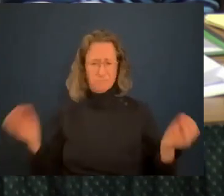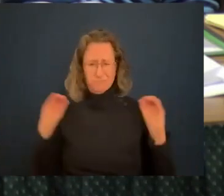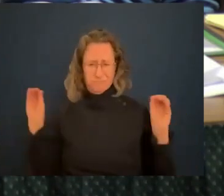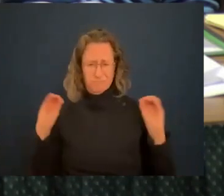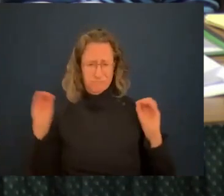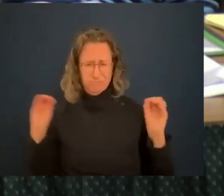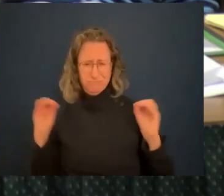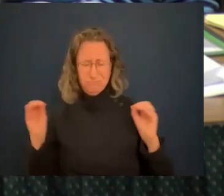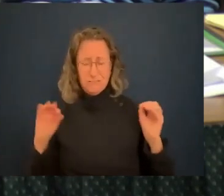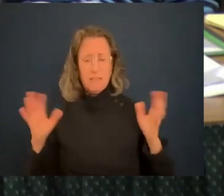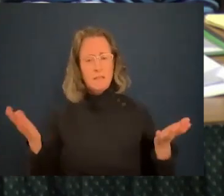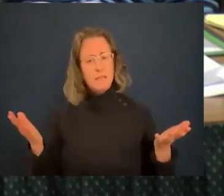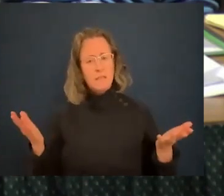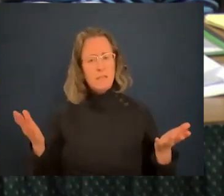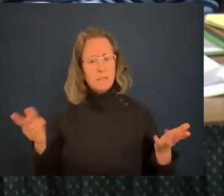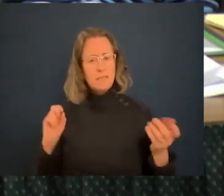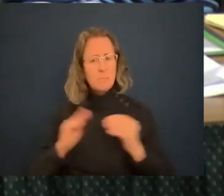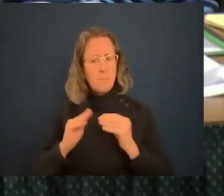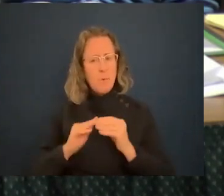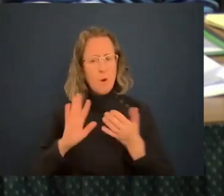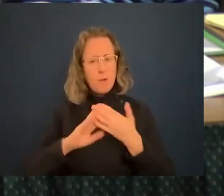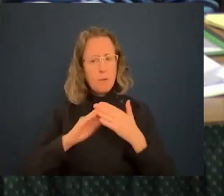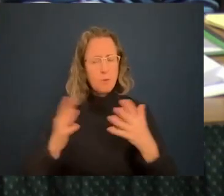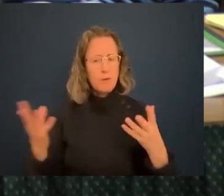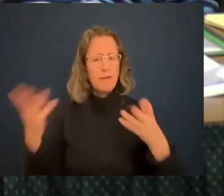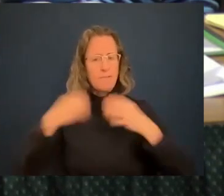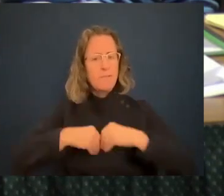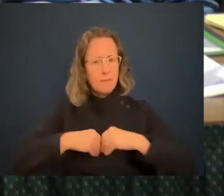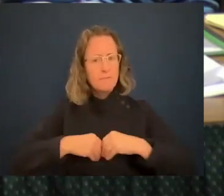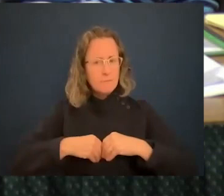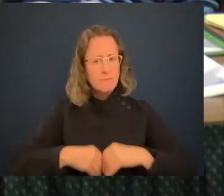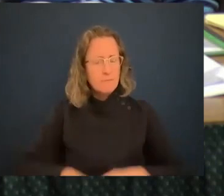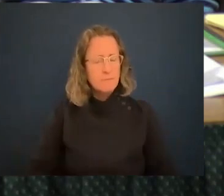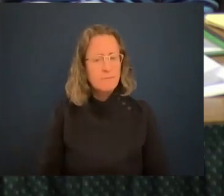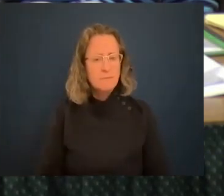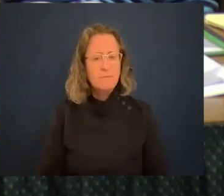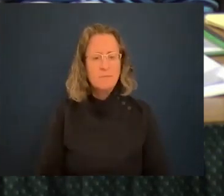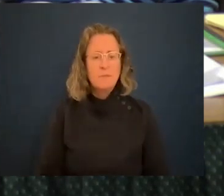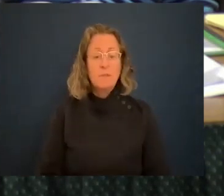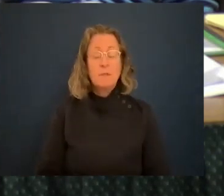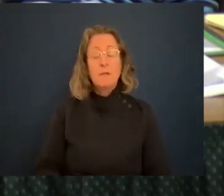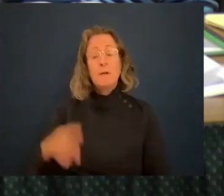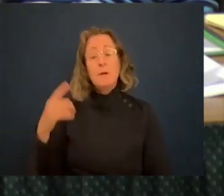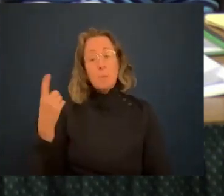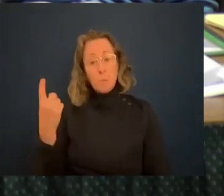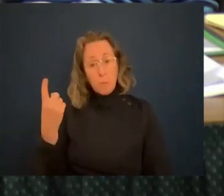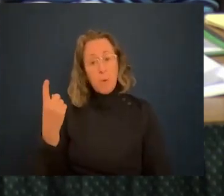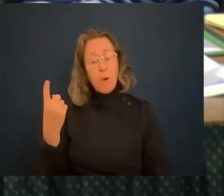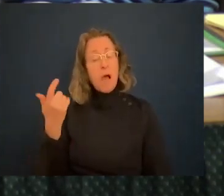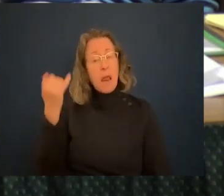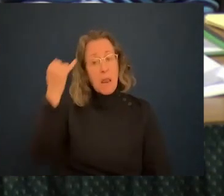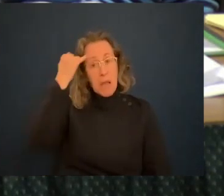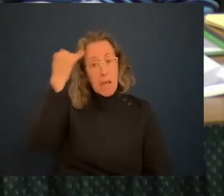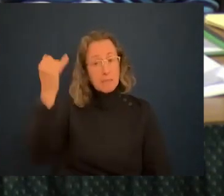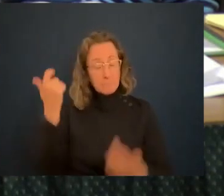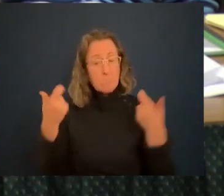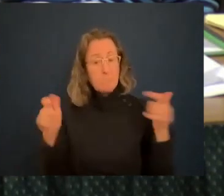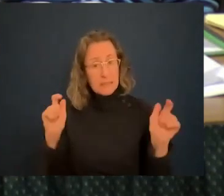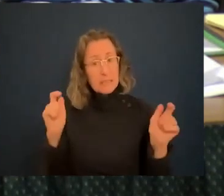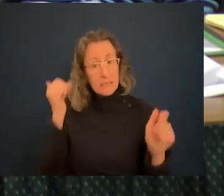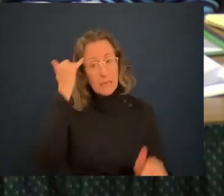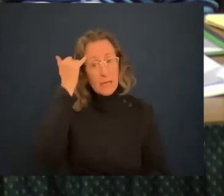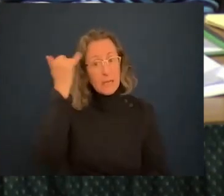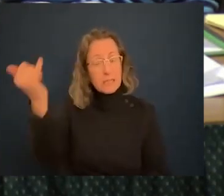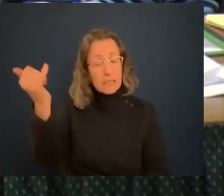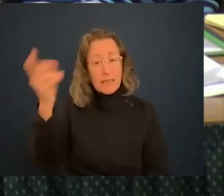fully support the idea that a big idea that might fail but if it's an Innovative idea and it's